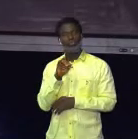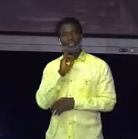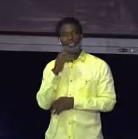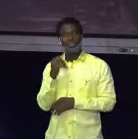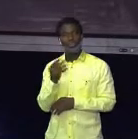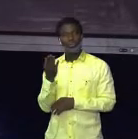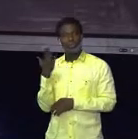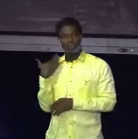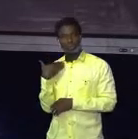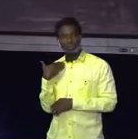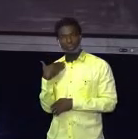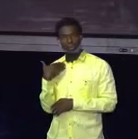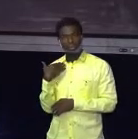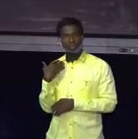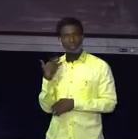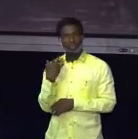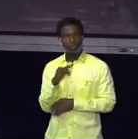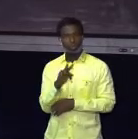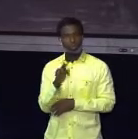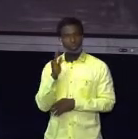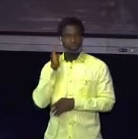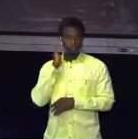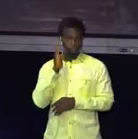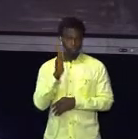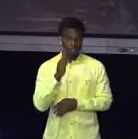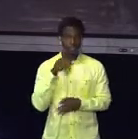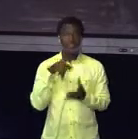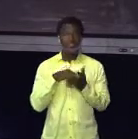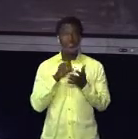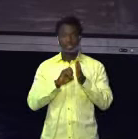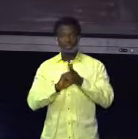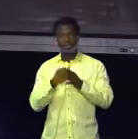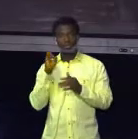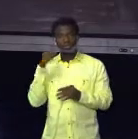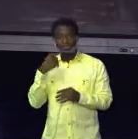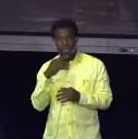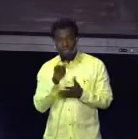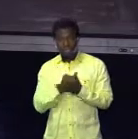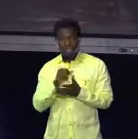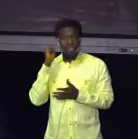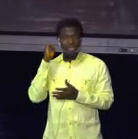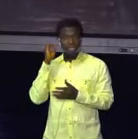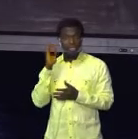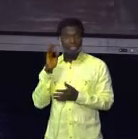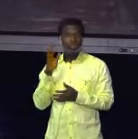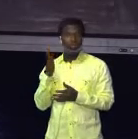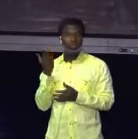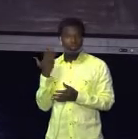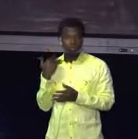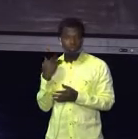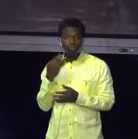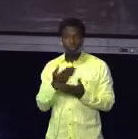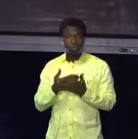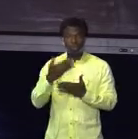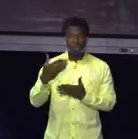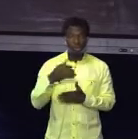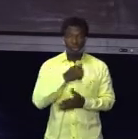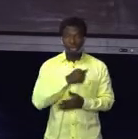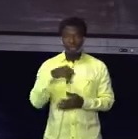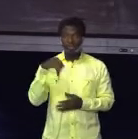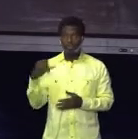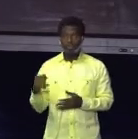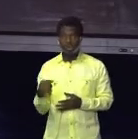of will. This is an example. He said that he would buy a